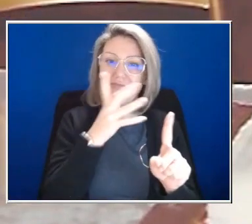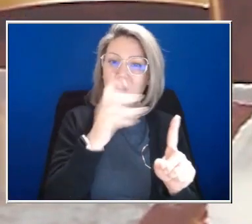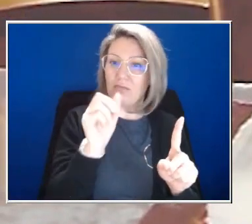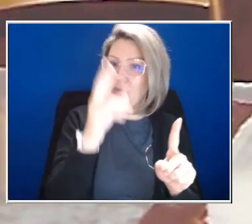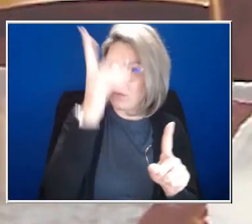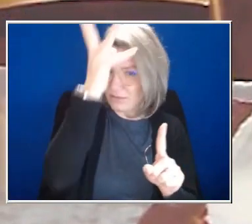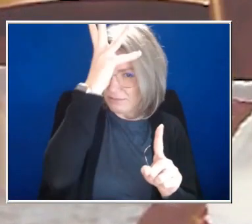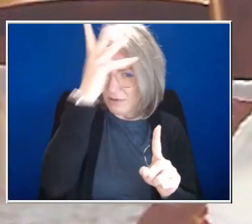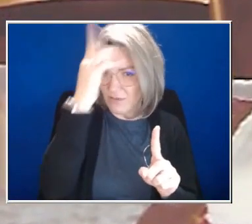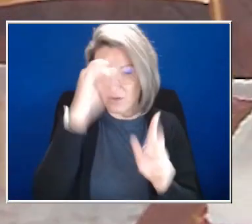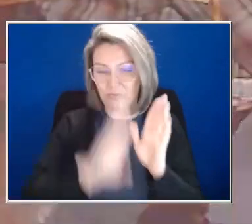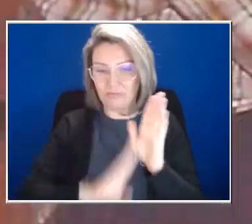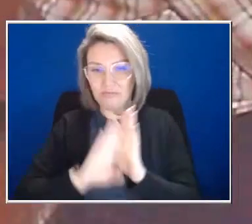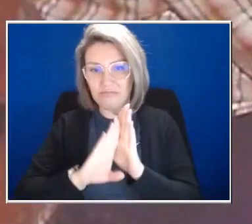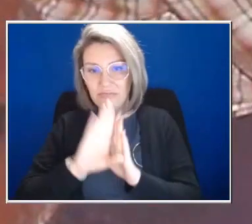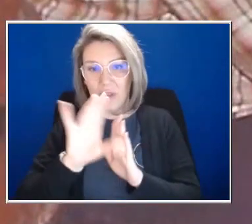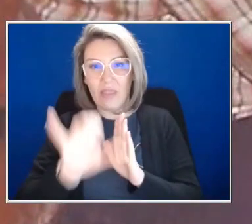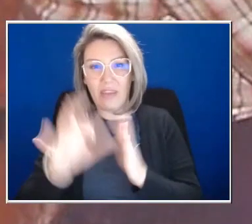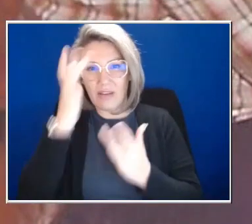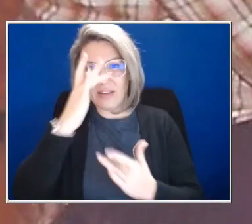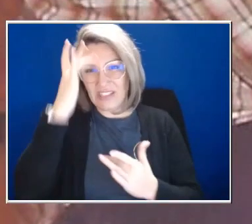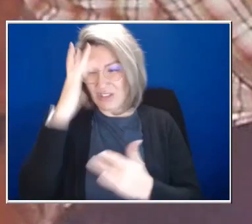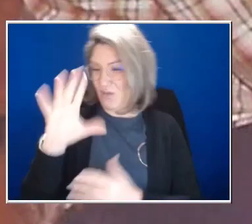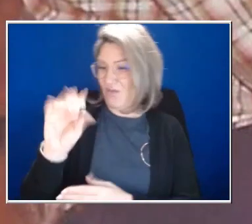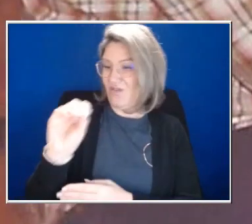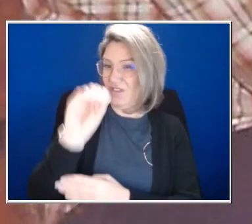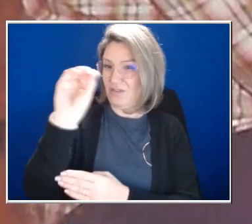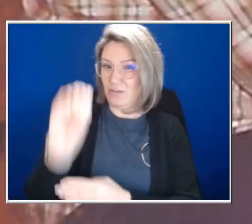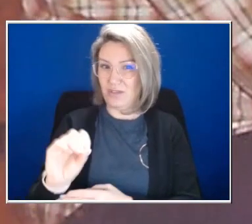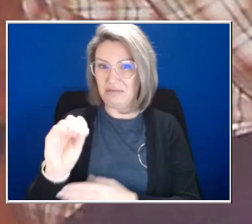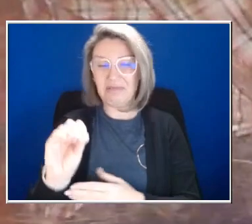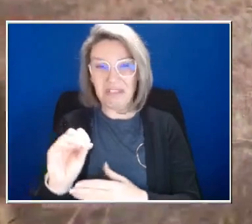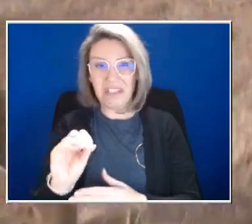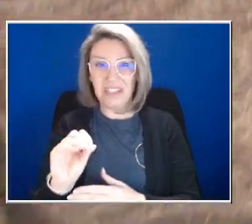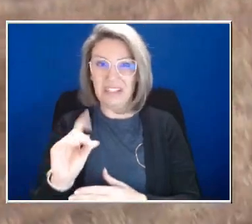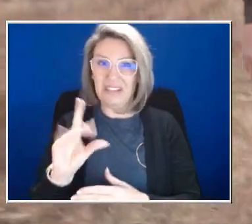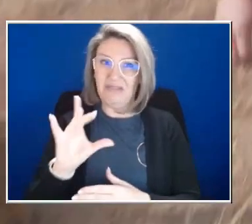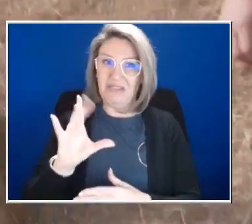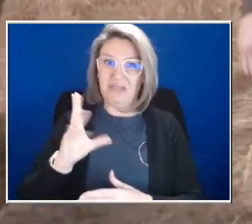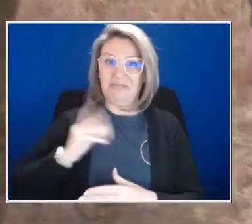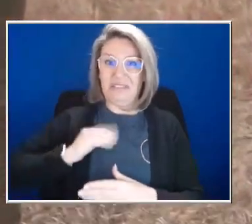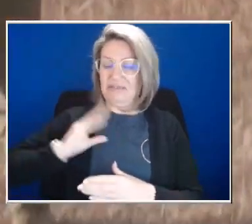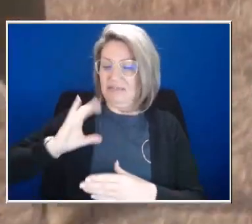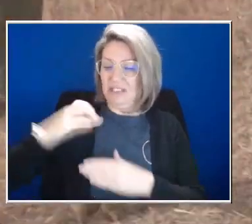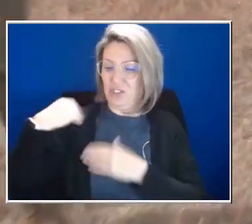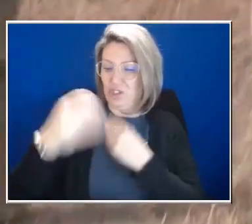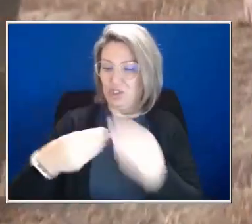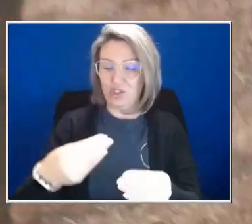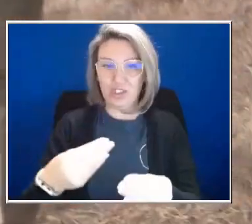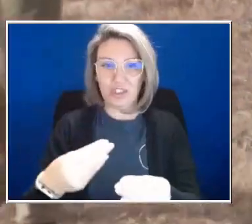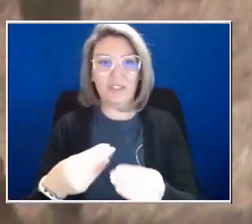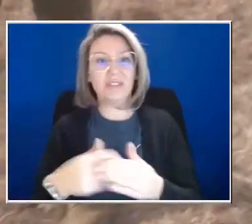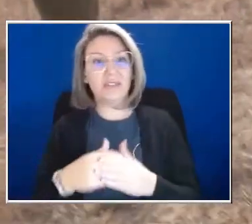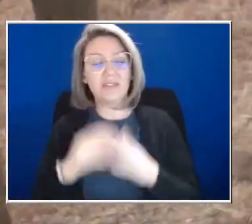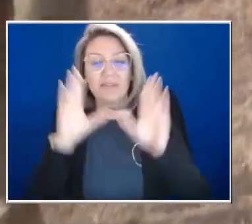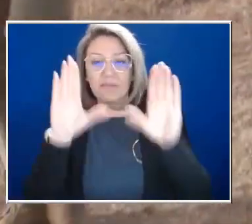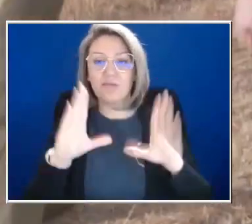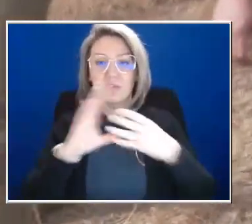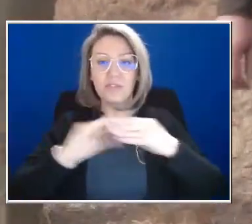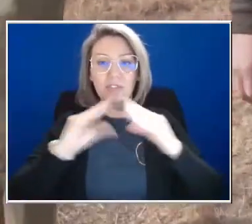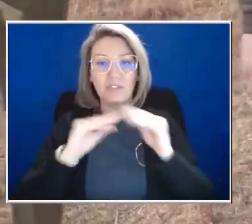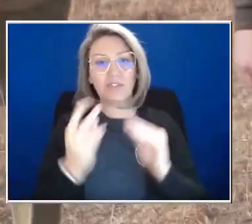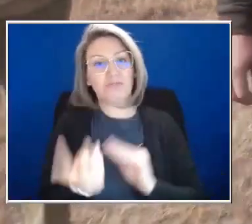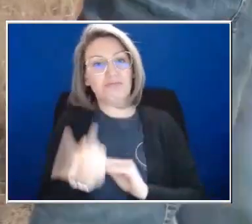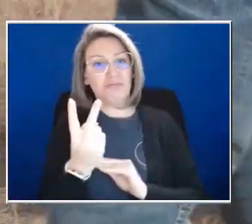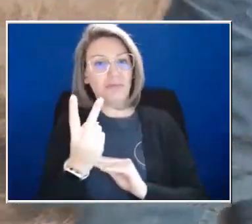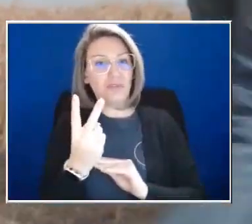so there's a 50% chance of inheriting an abnormal gene if that gene does exist. It's a great story. You have two family members that are afflicted with